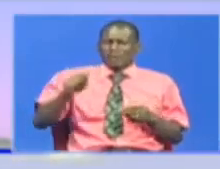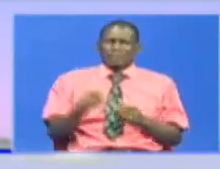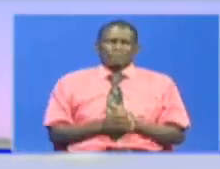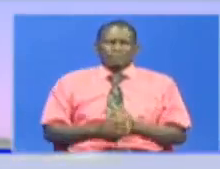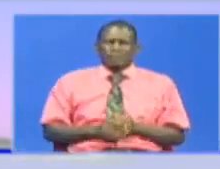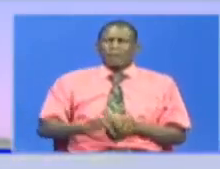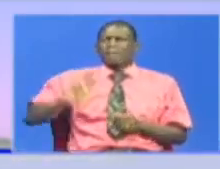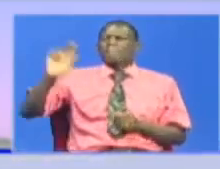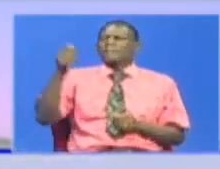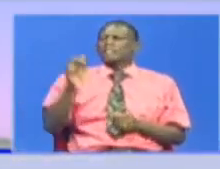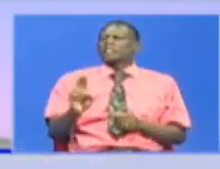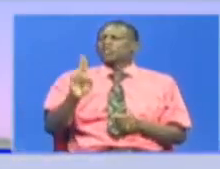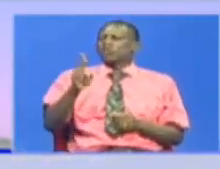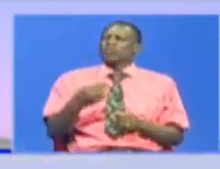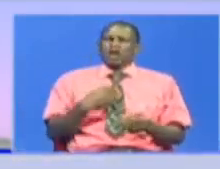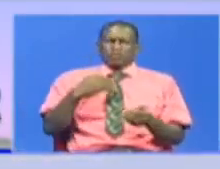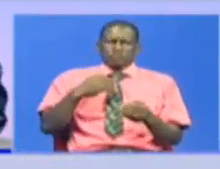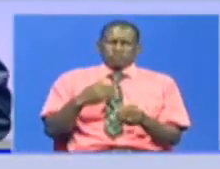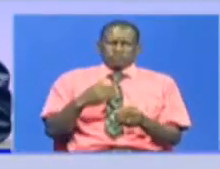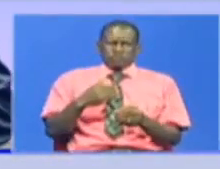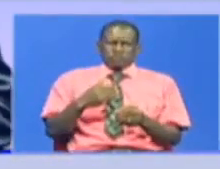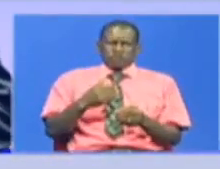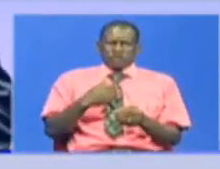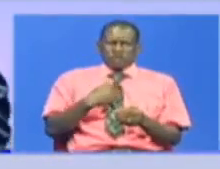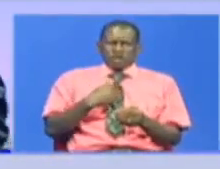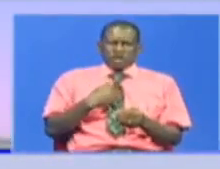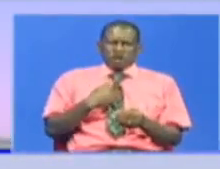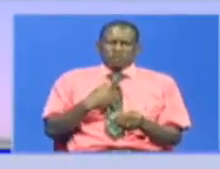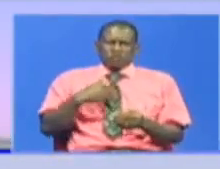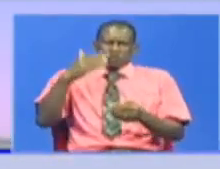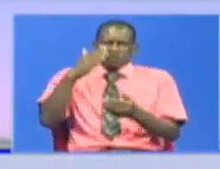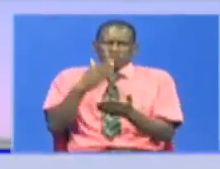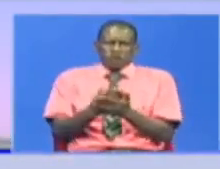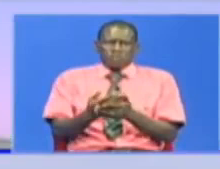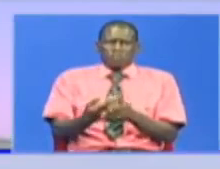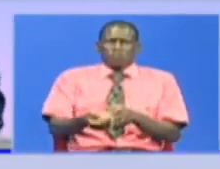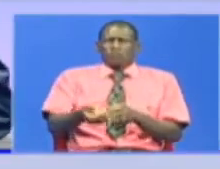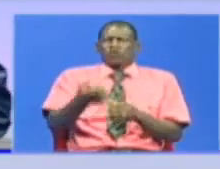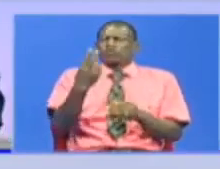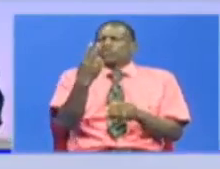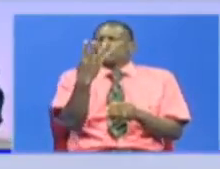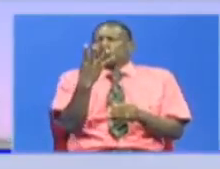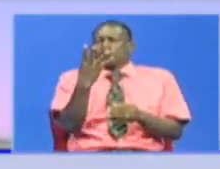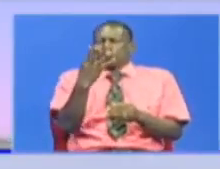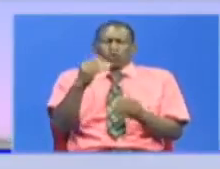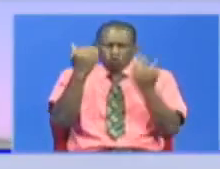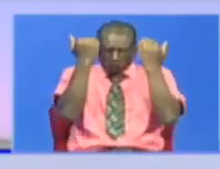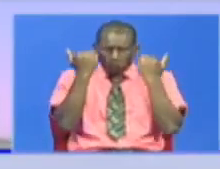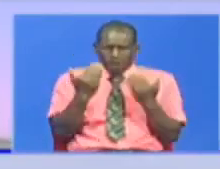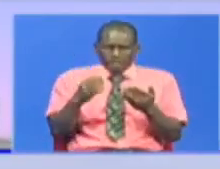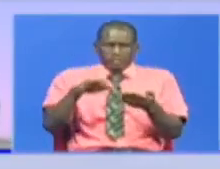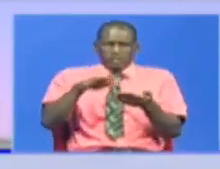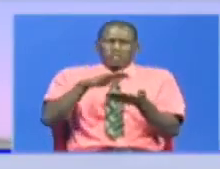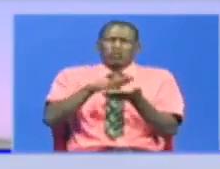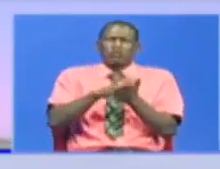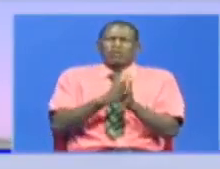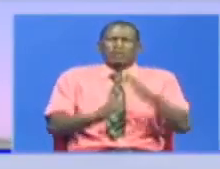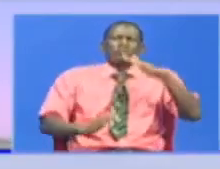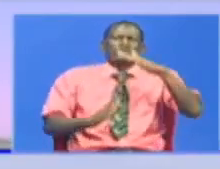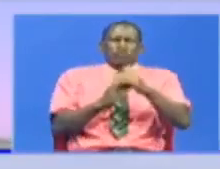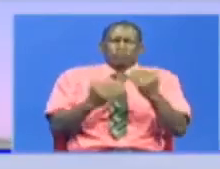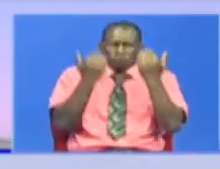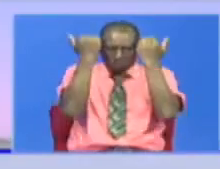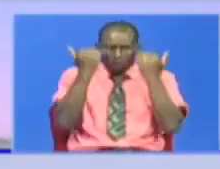President Uhuru Kenyatta has conferred upon 24 lawyers the rank of senior counsel despite the decision by the Law Society of Kenya to